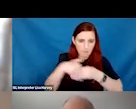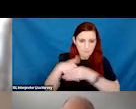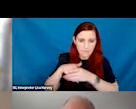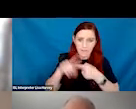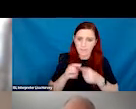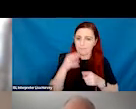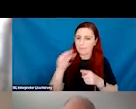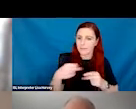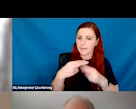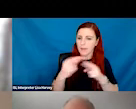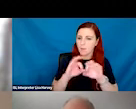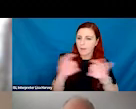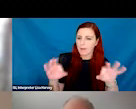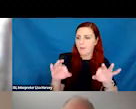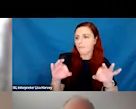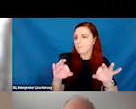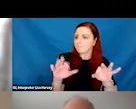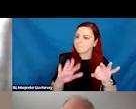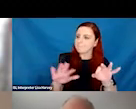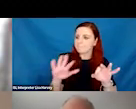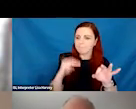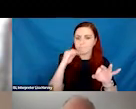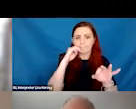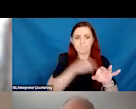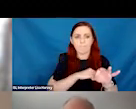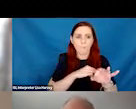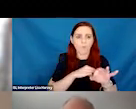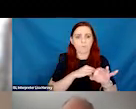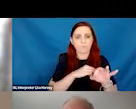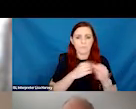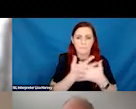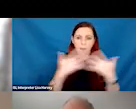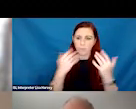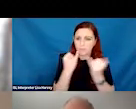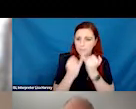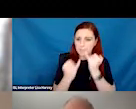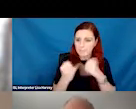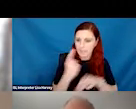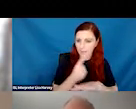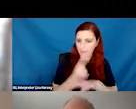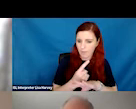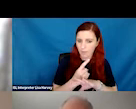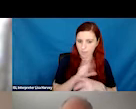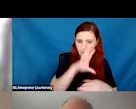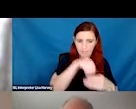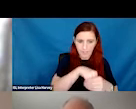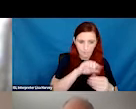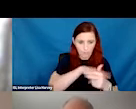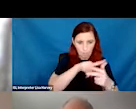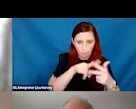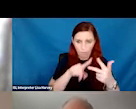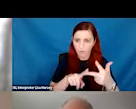outline of the, I suppose, the significant amount of detail that are in the 3 documents that were